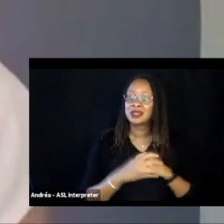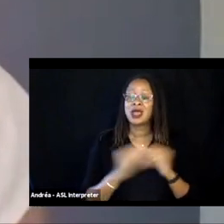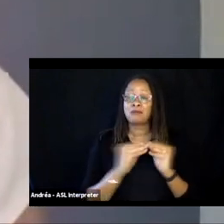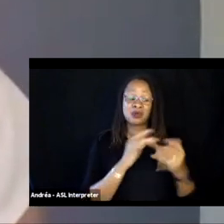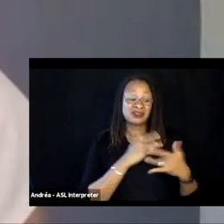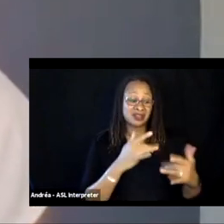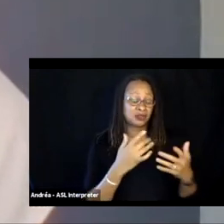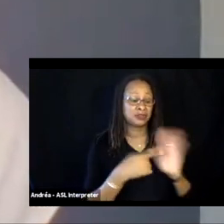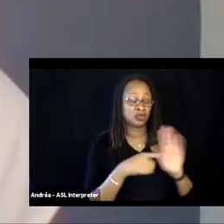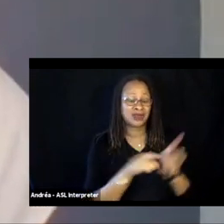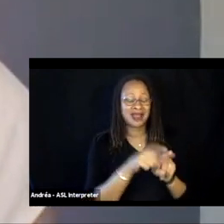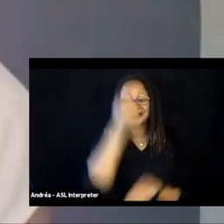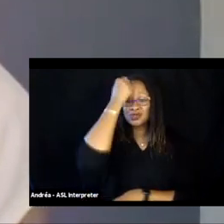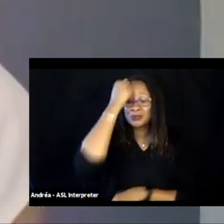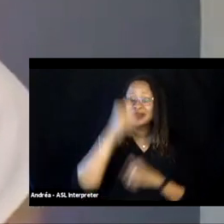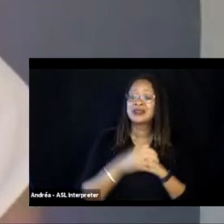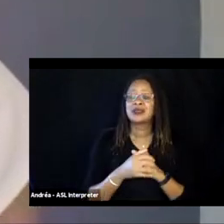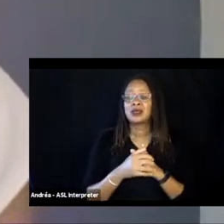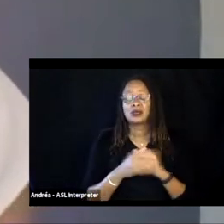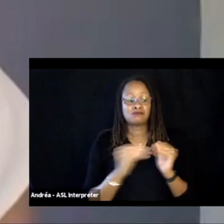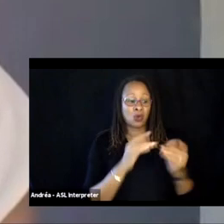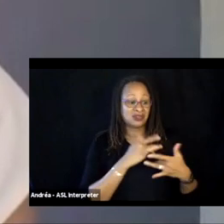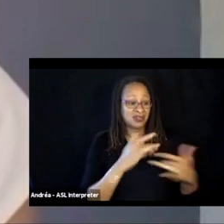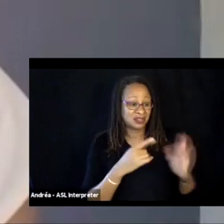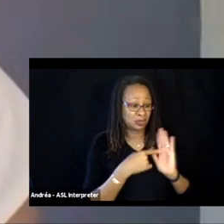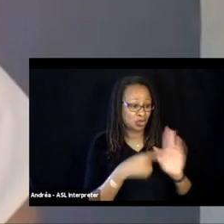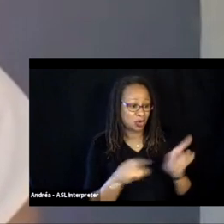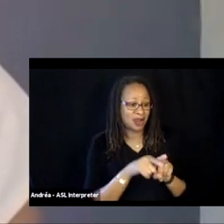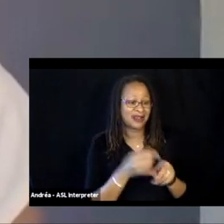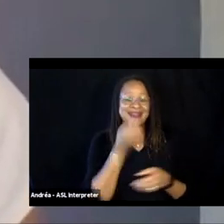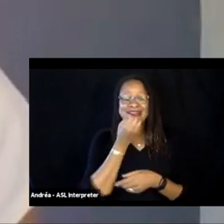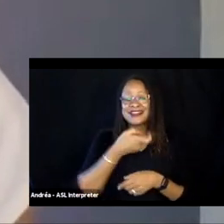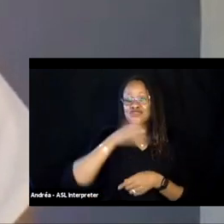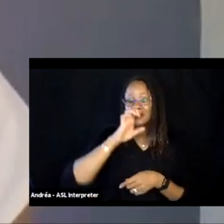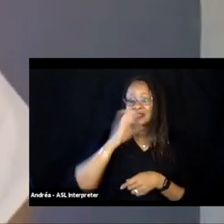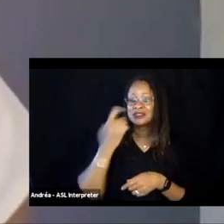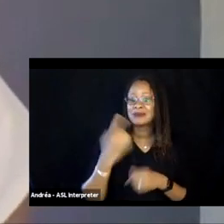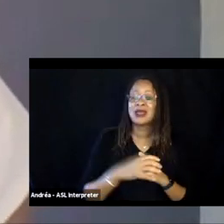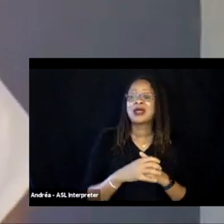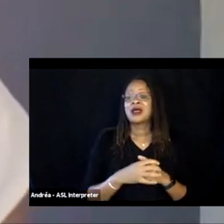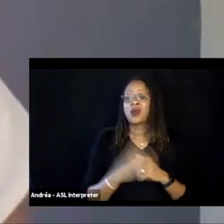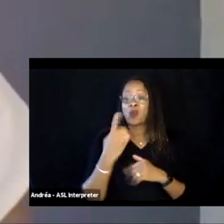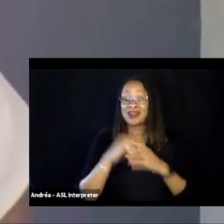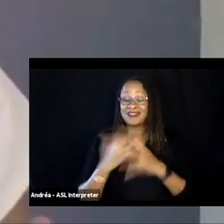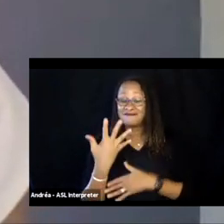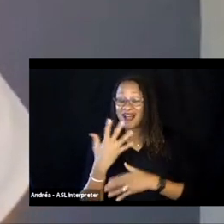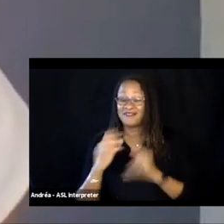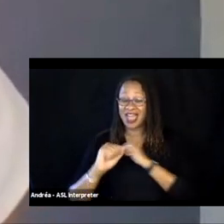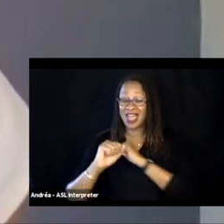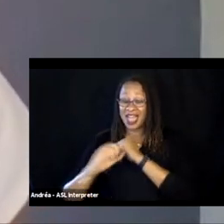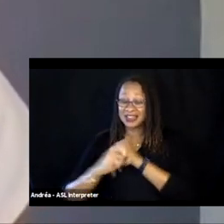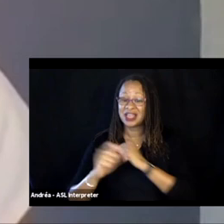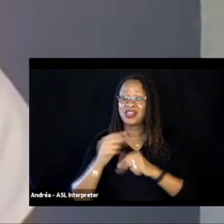to be shown as stupid in an ad. They're more likely to be depicted as eating or drinking. And in 1 in 5 ads, their